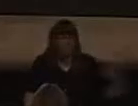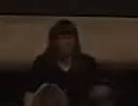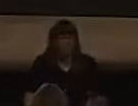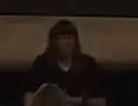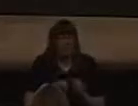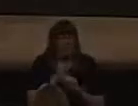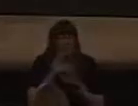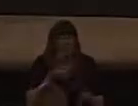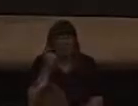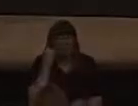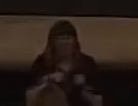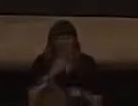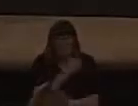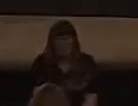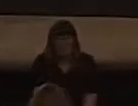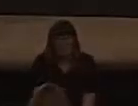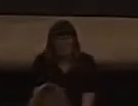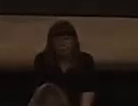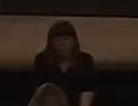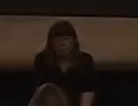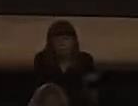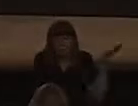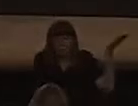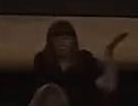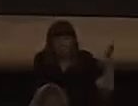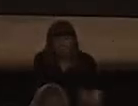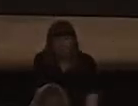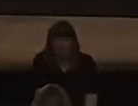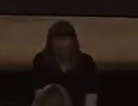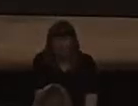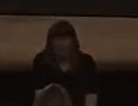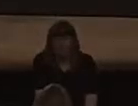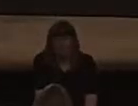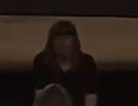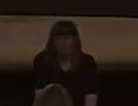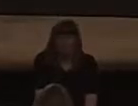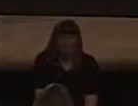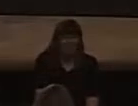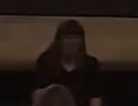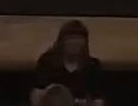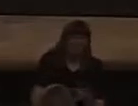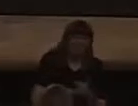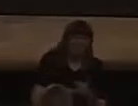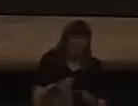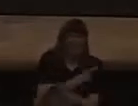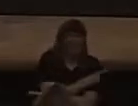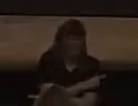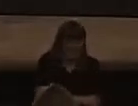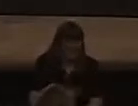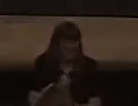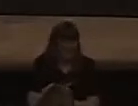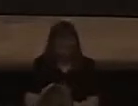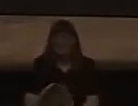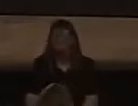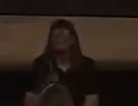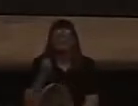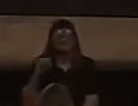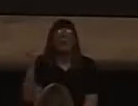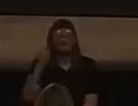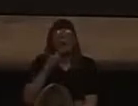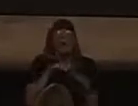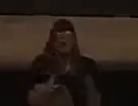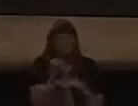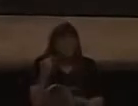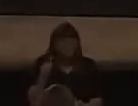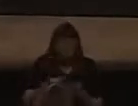to someone who cannot see the gesture. And people want to know where the elevators are, where accessible bathrooms are,